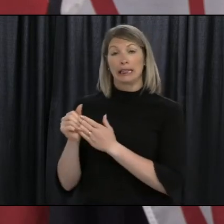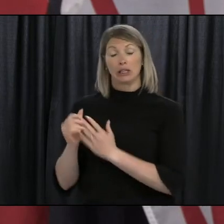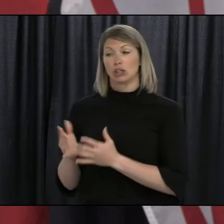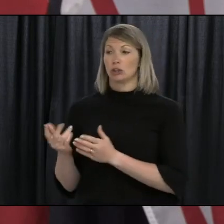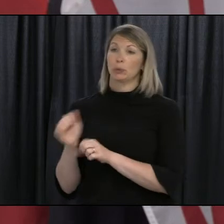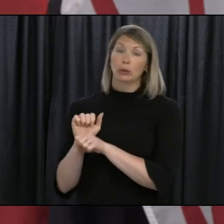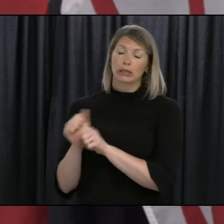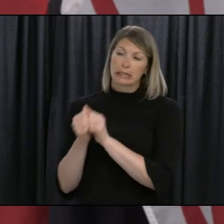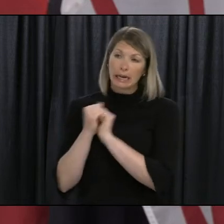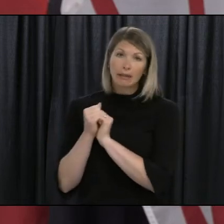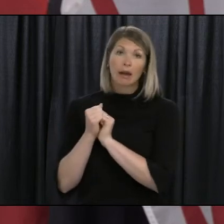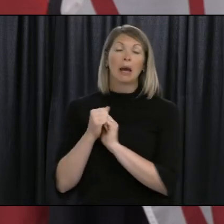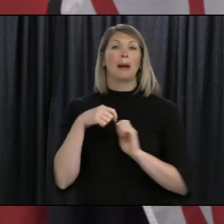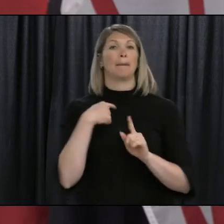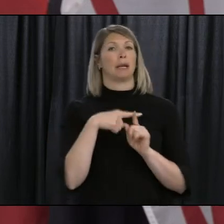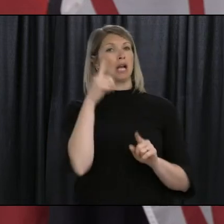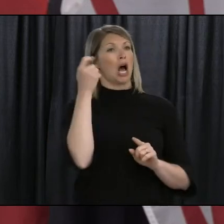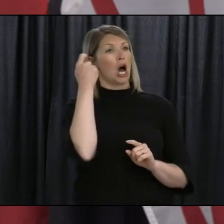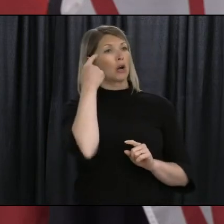We were facing